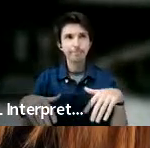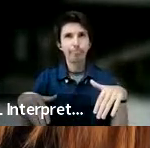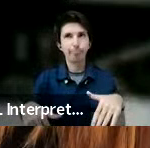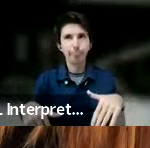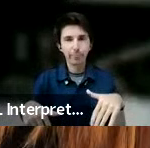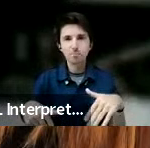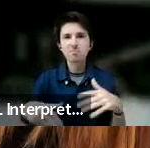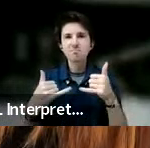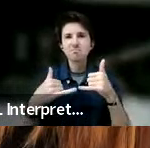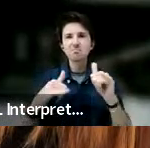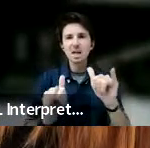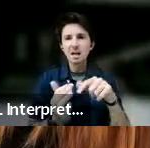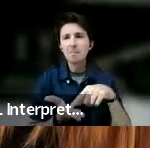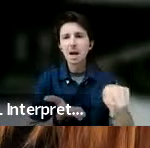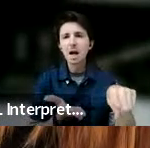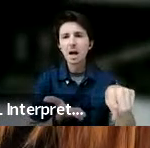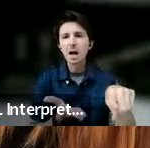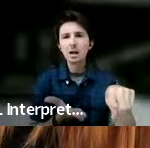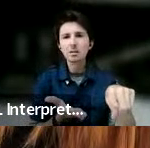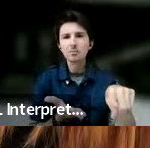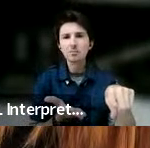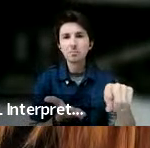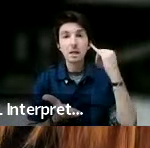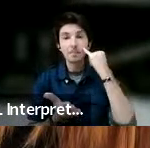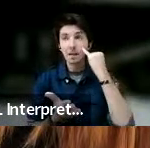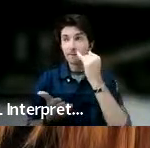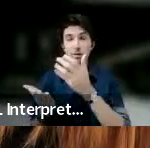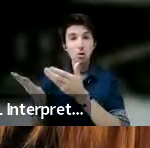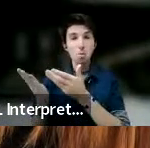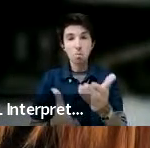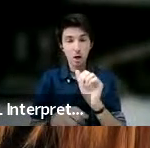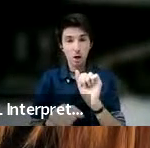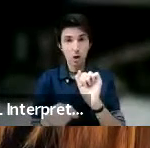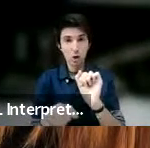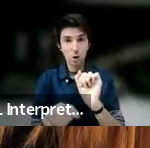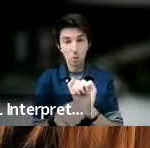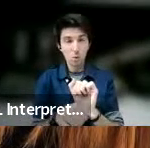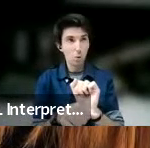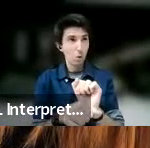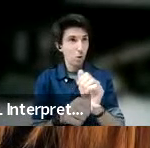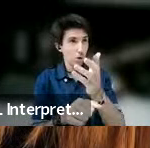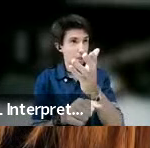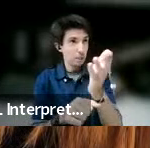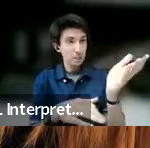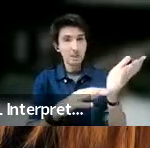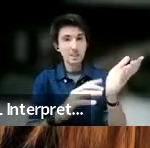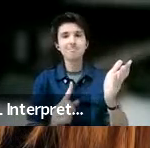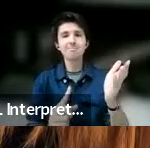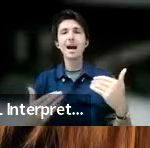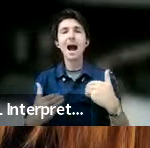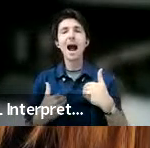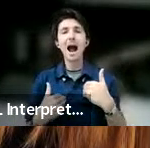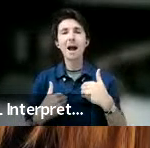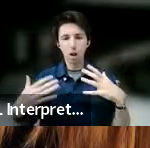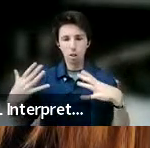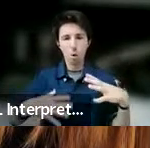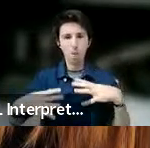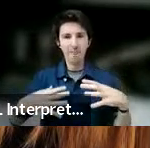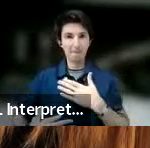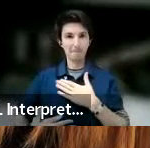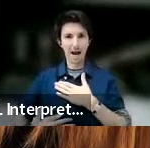costume fitting. And if you do that, you are entitled to receive 1/2 of that applicable allowance rate for